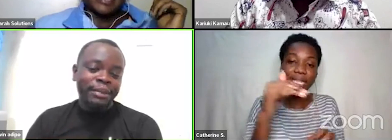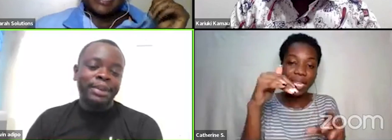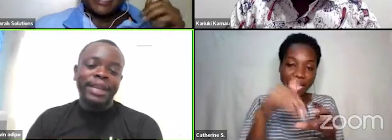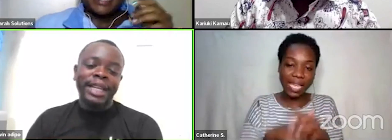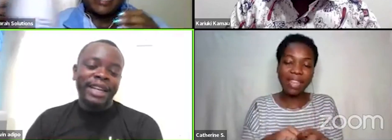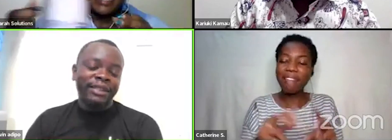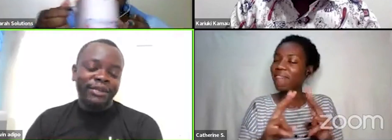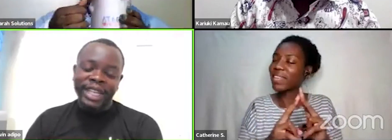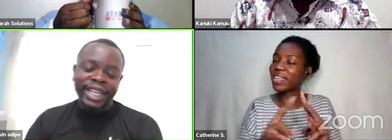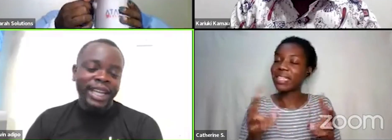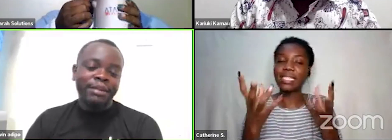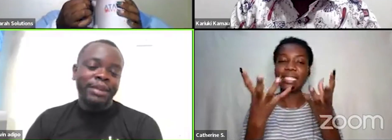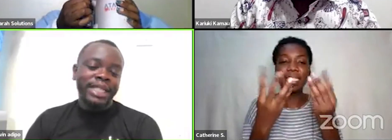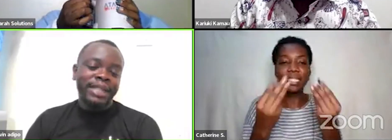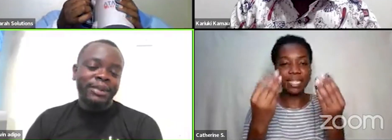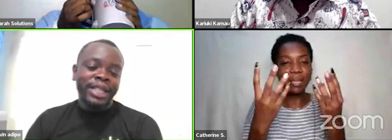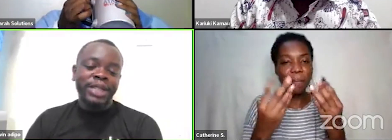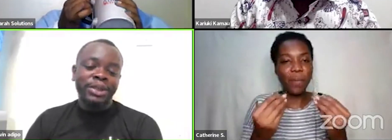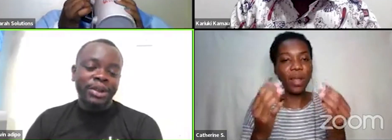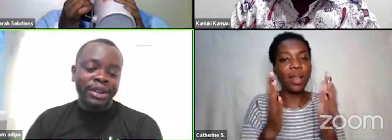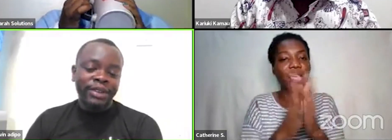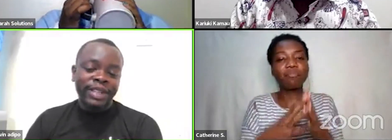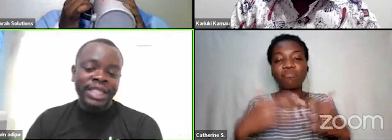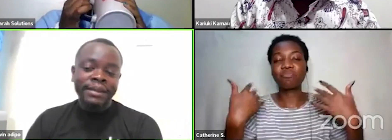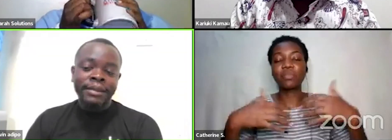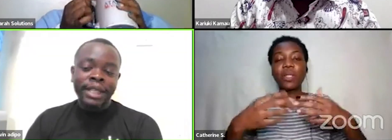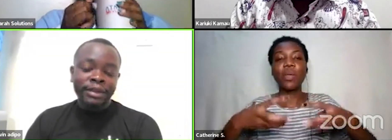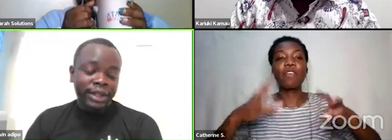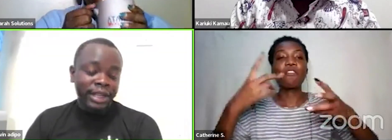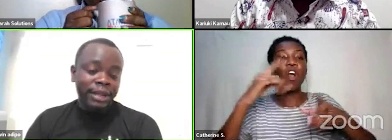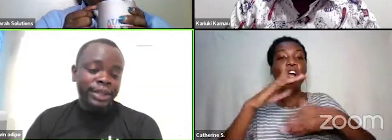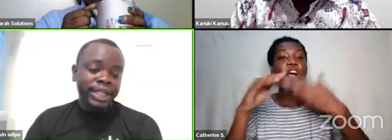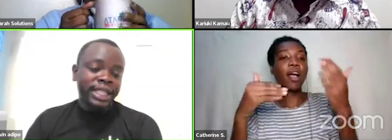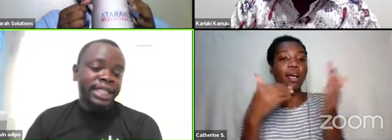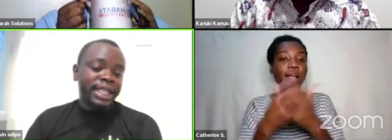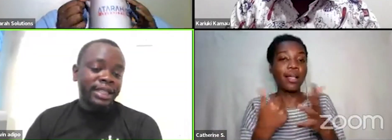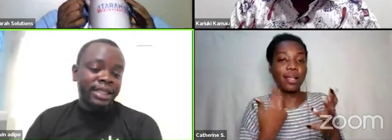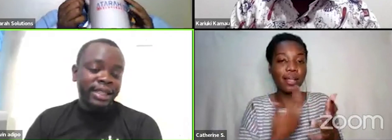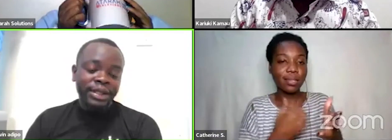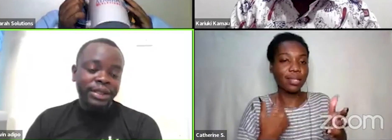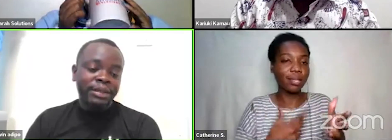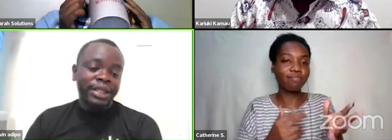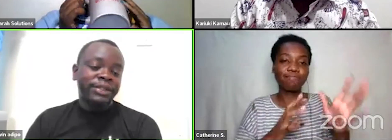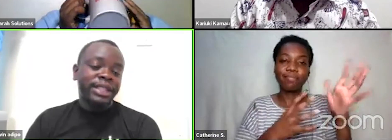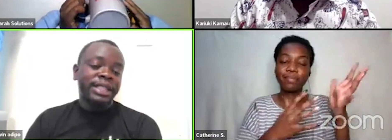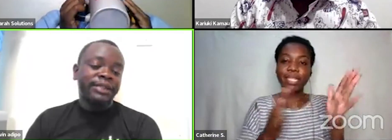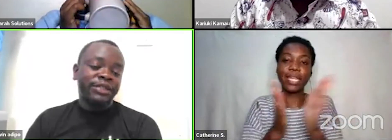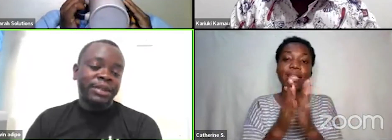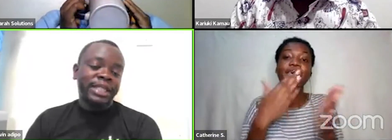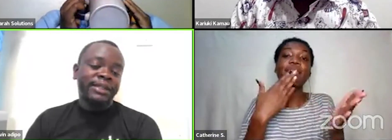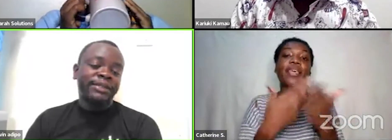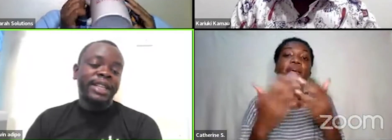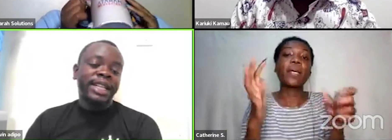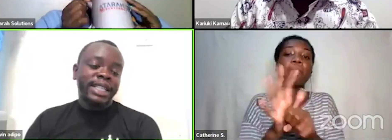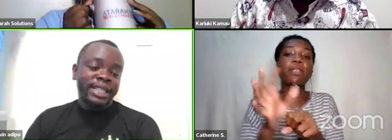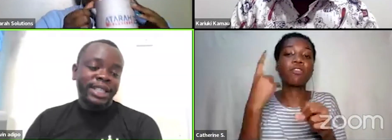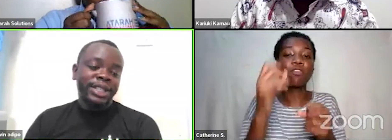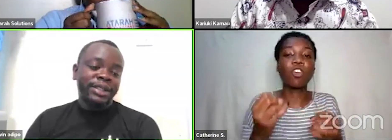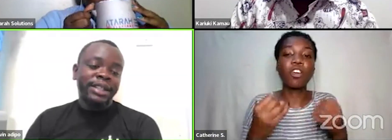very simple and very amazing way to all of us. We really appreciate, and thank you so much for this